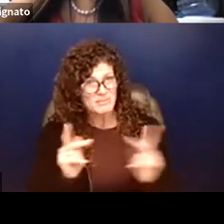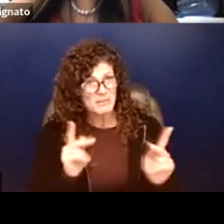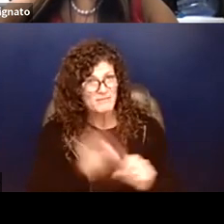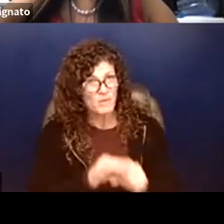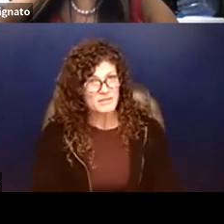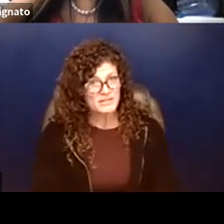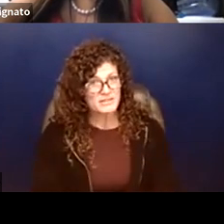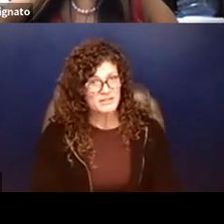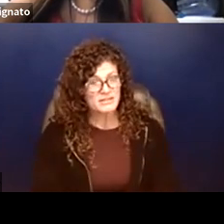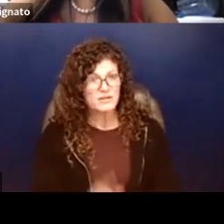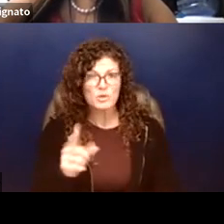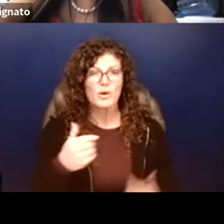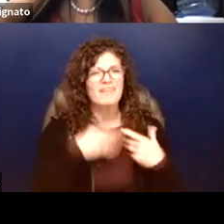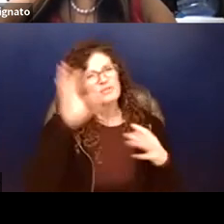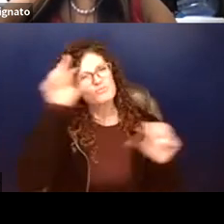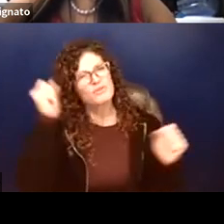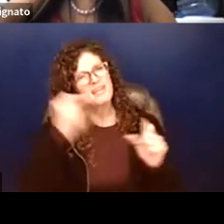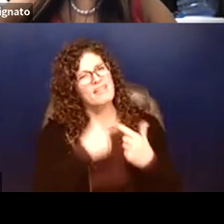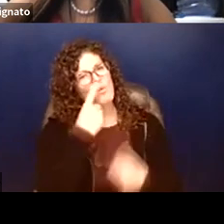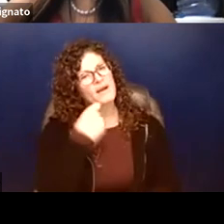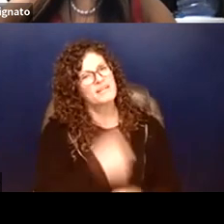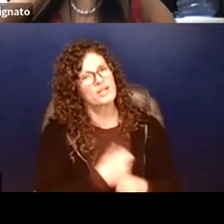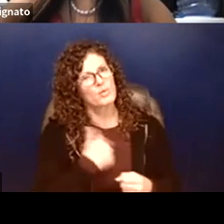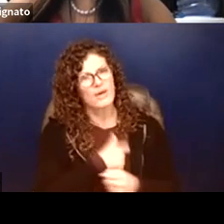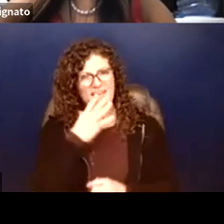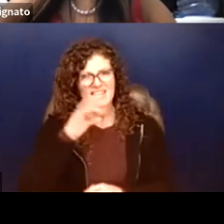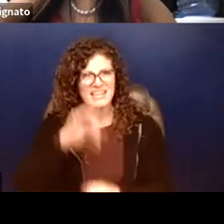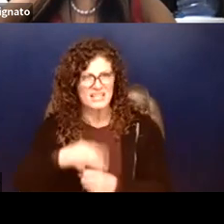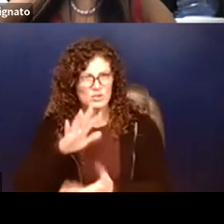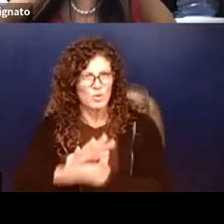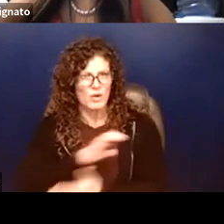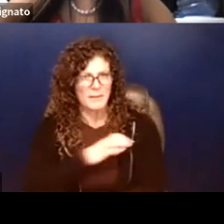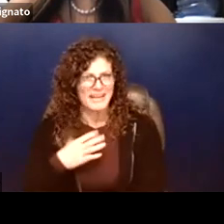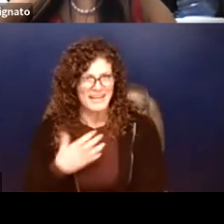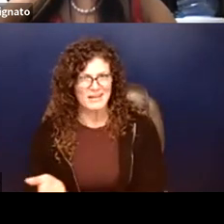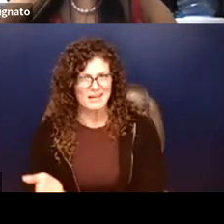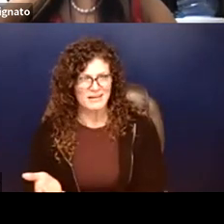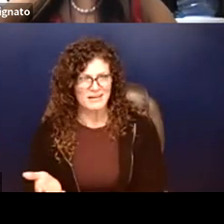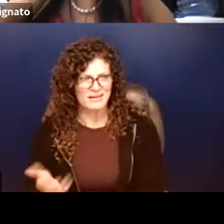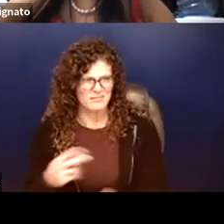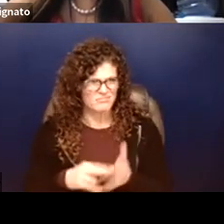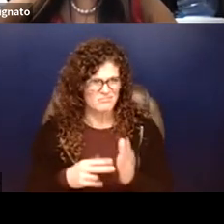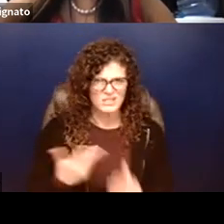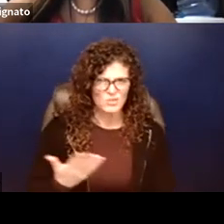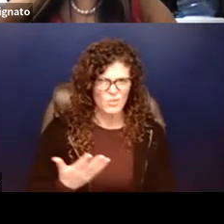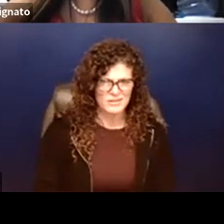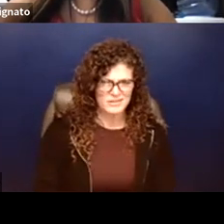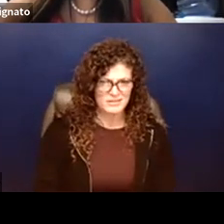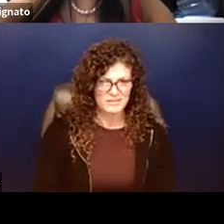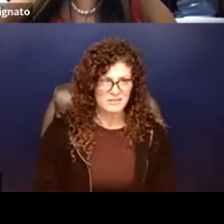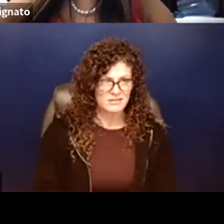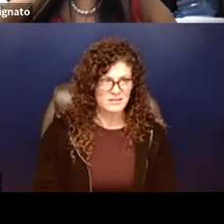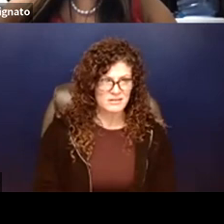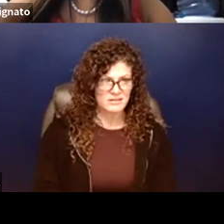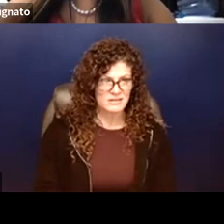get a superintendent and then in a year or so, you've got an elected school committee. And what does that mean? Does that mean that contractually